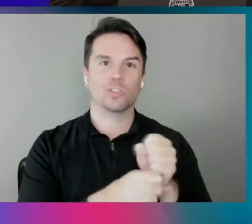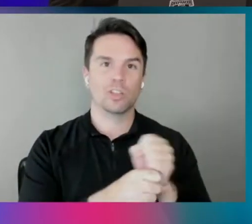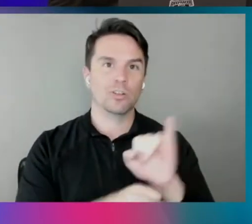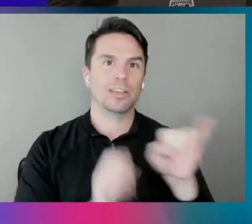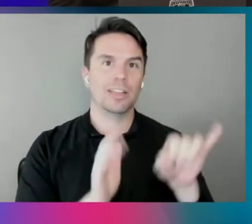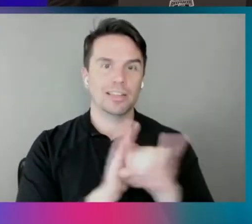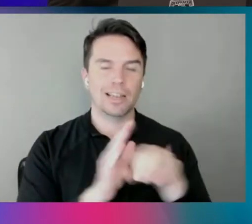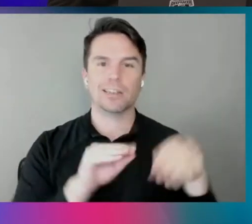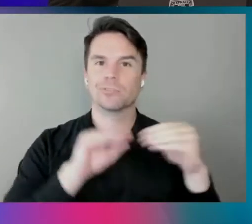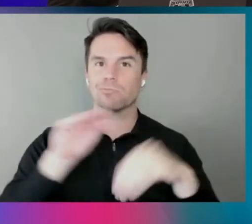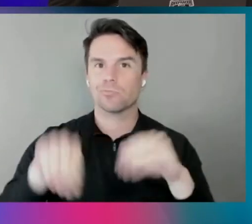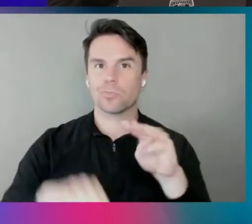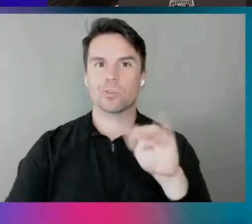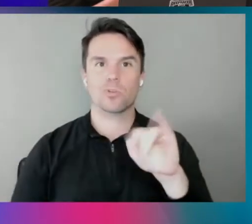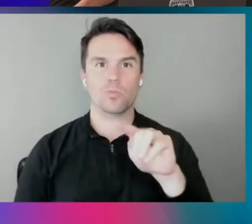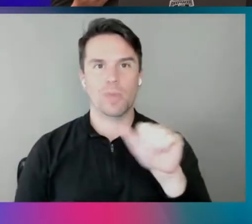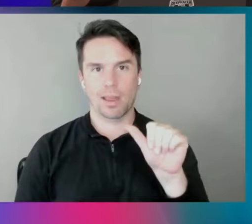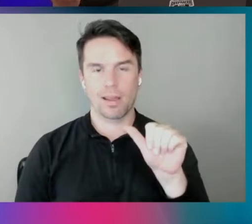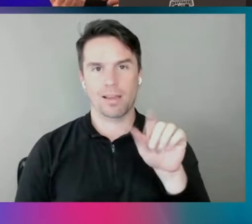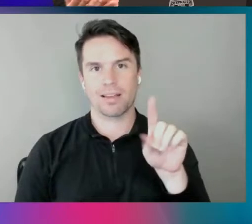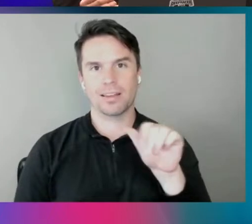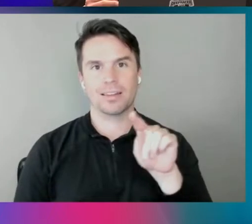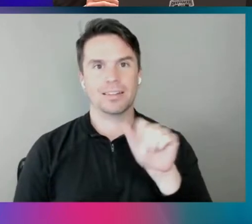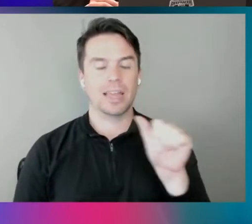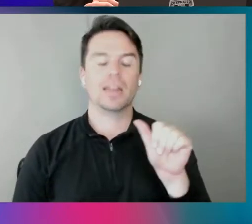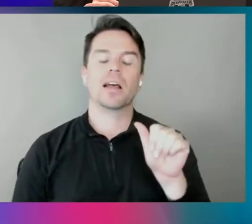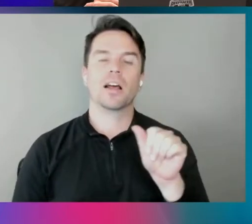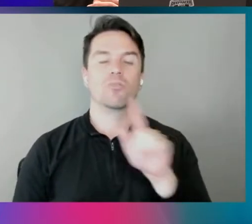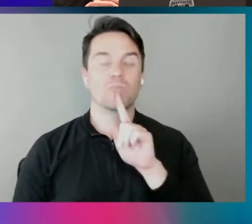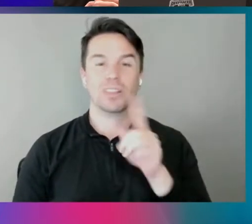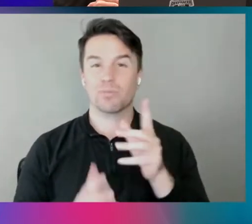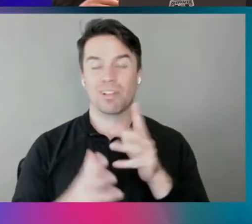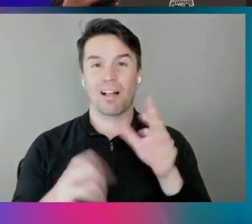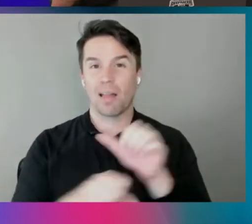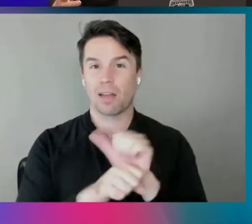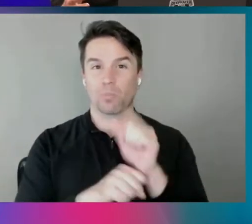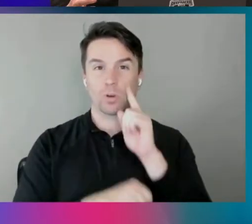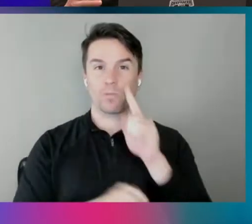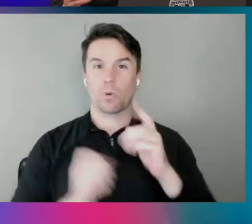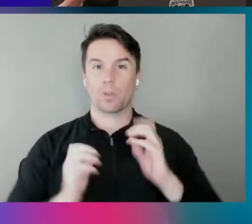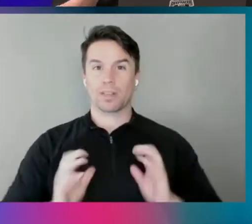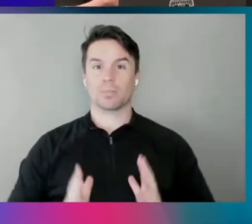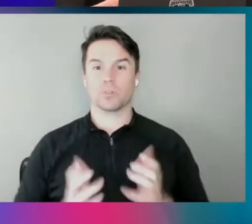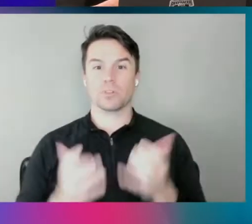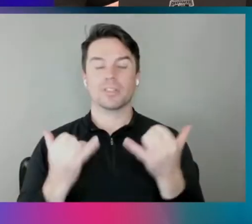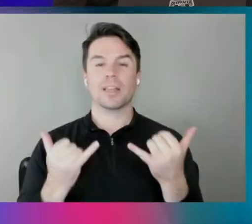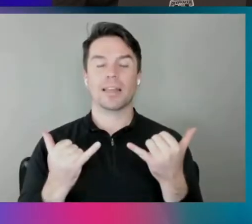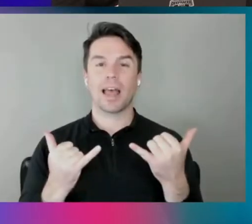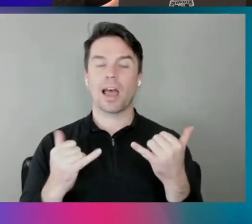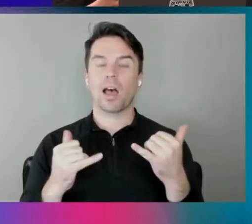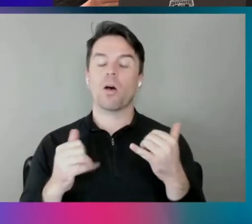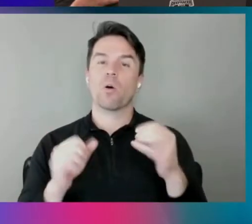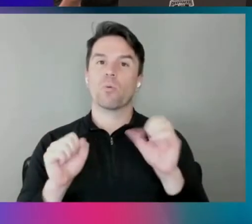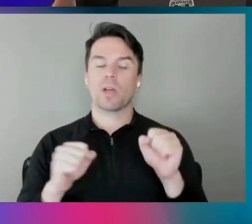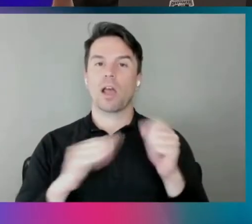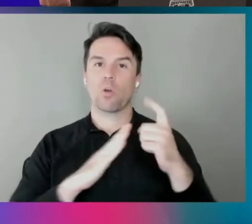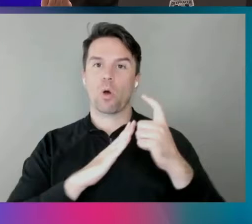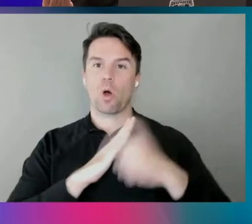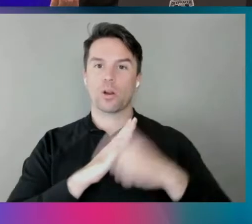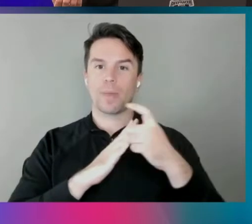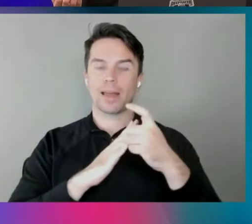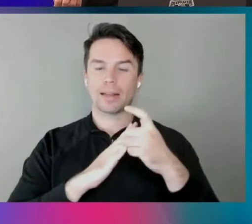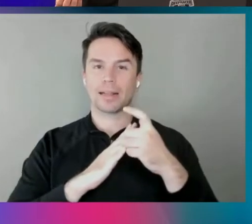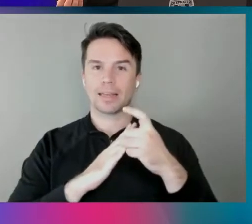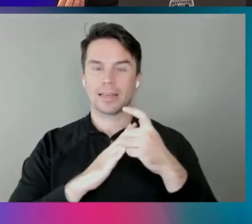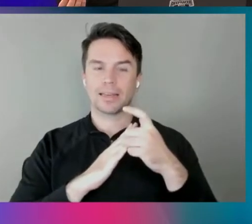customers. So now we automatically can extract that data. We launched this quite a while ago with